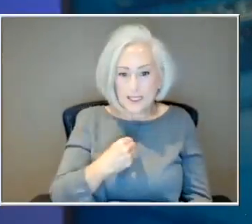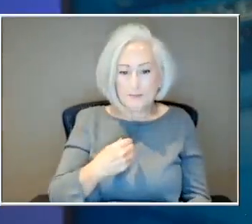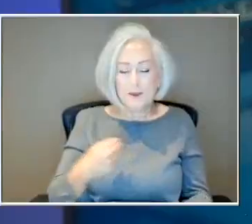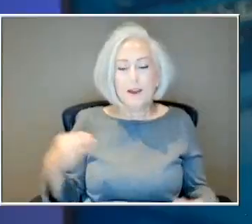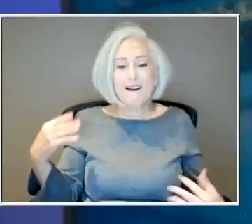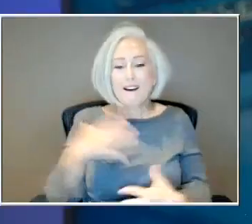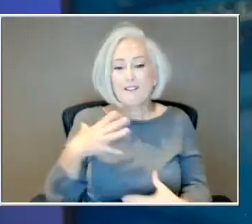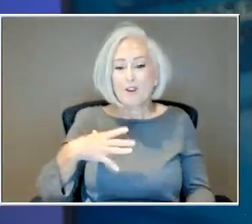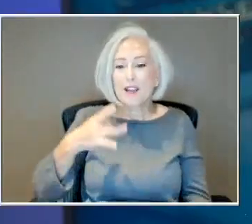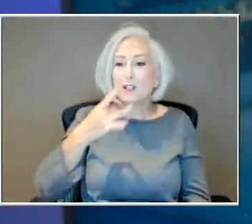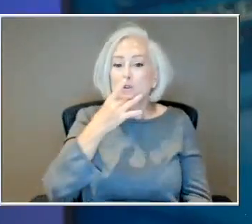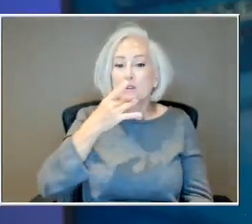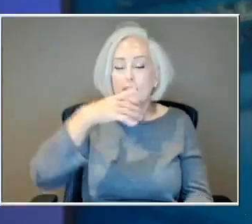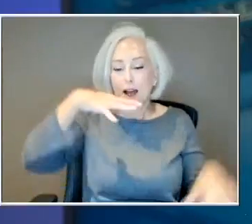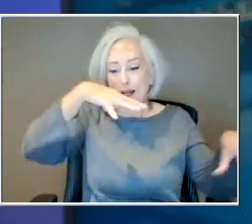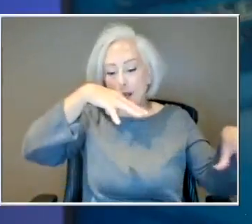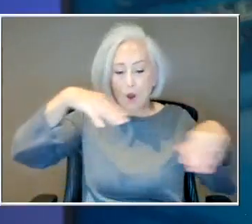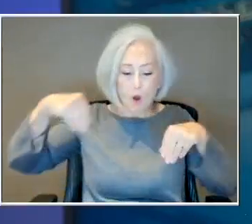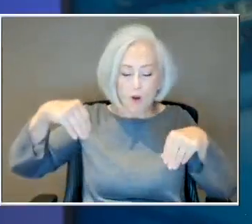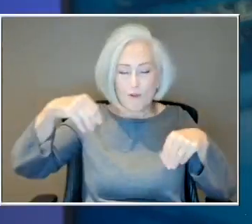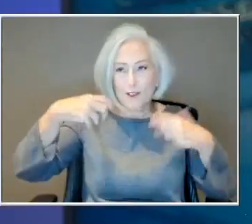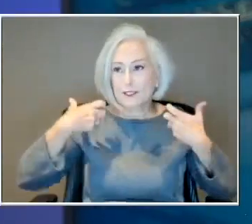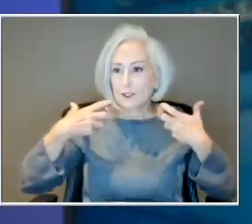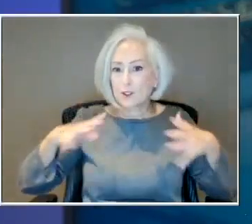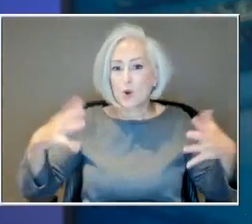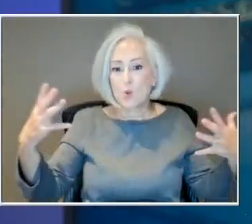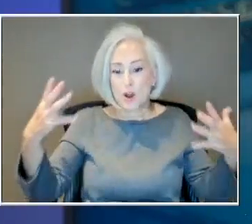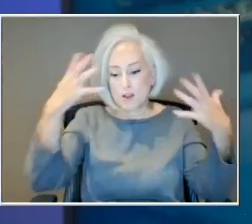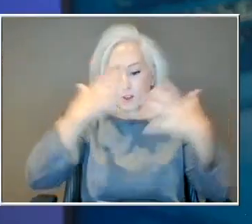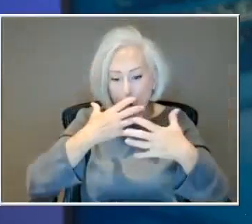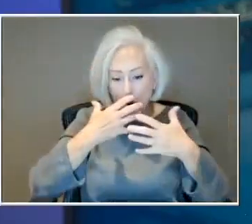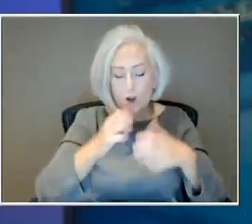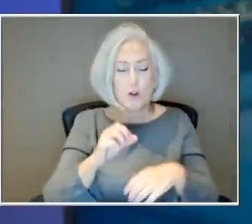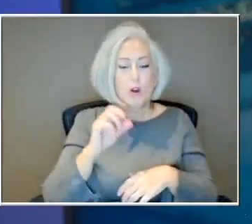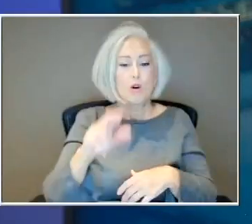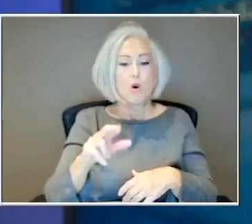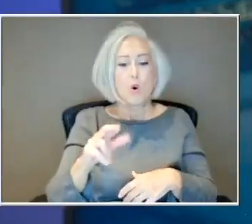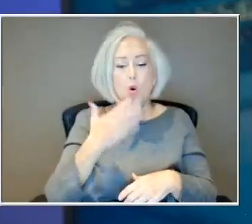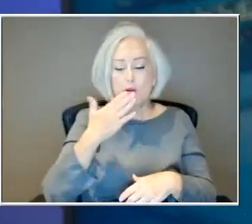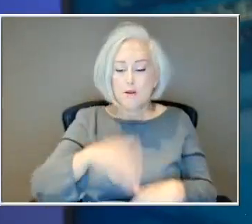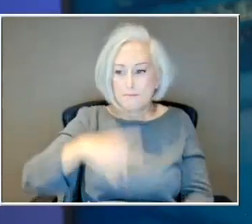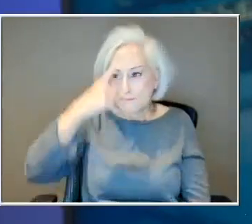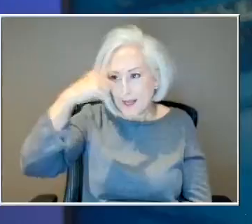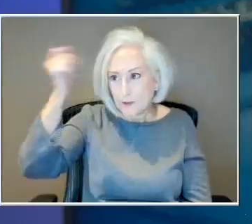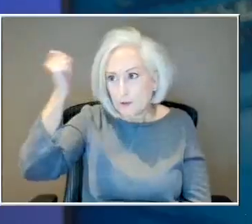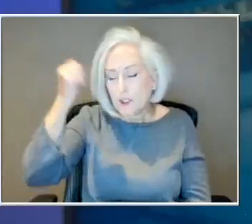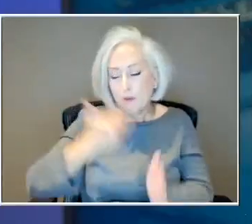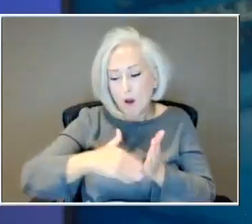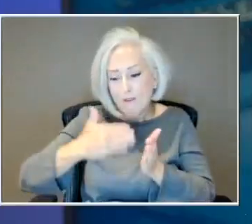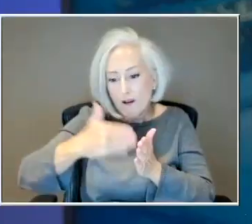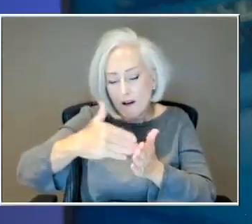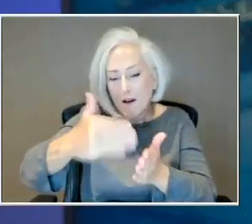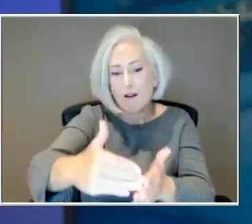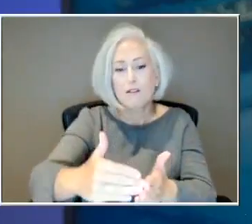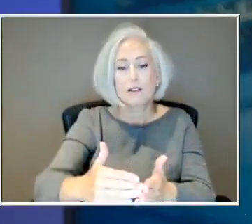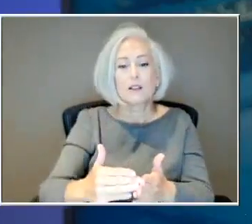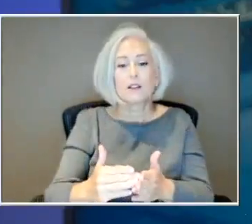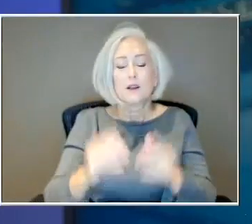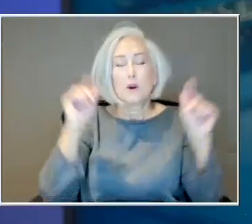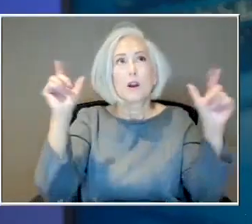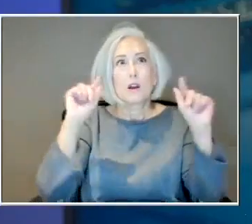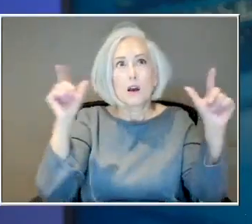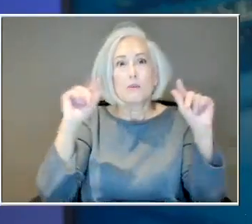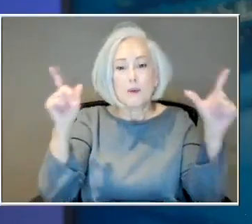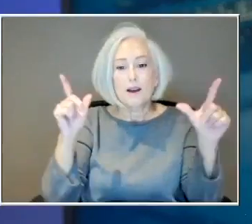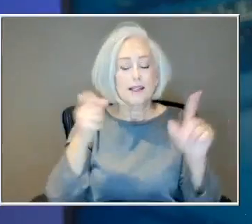or if now maybe it was really traumatic for them, or having nightmares and they wake up. that just impacts their entire day.